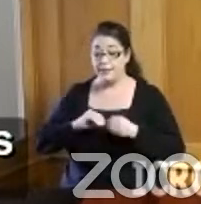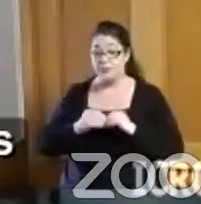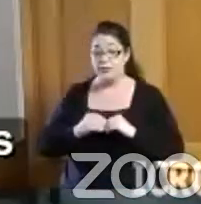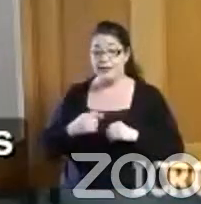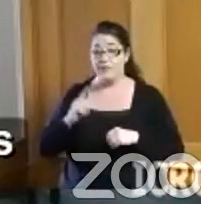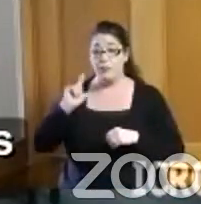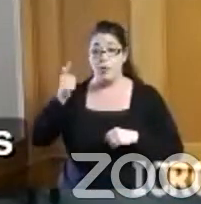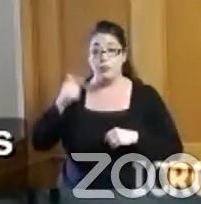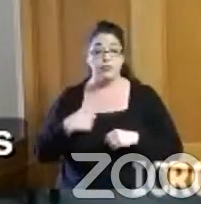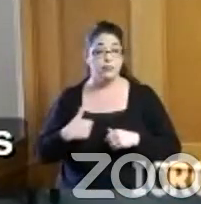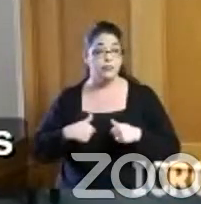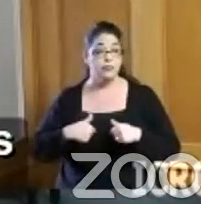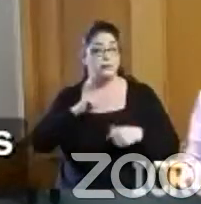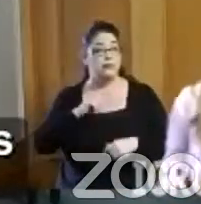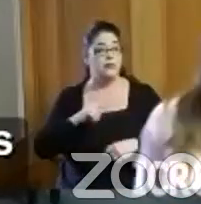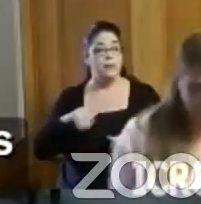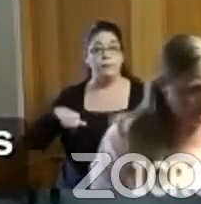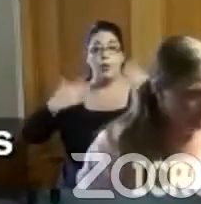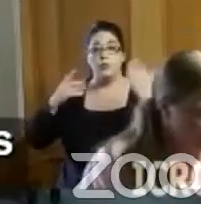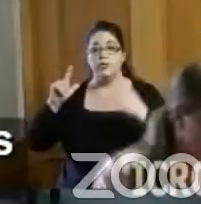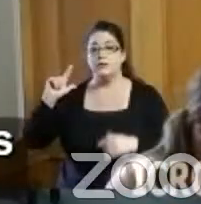Second.